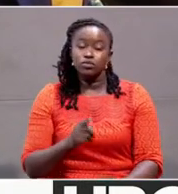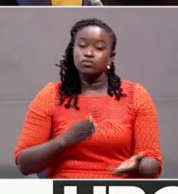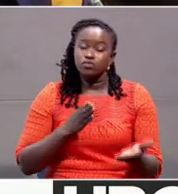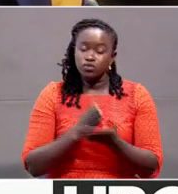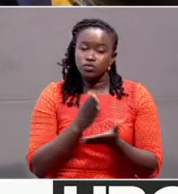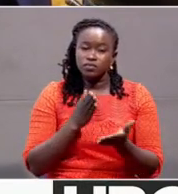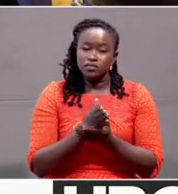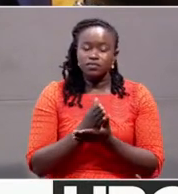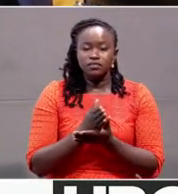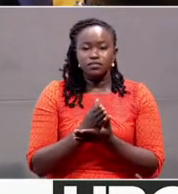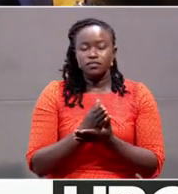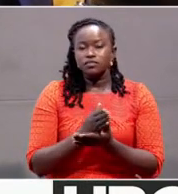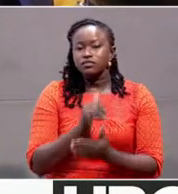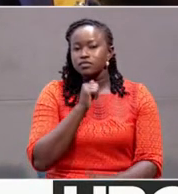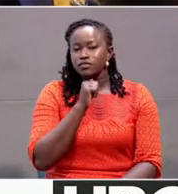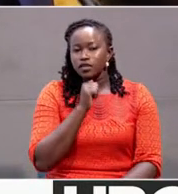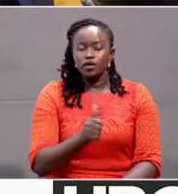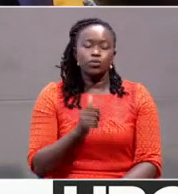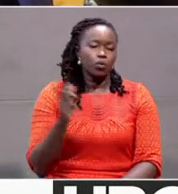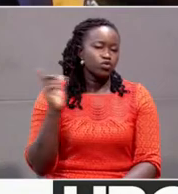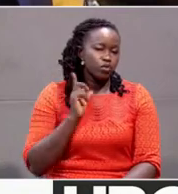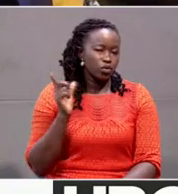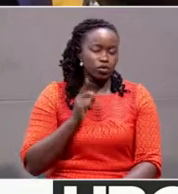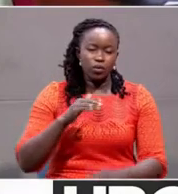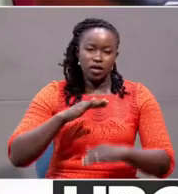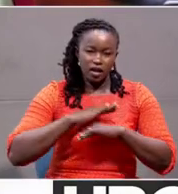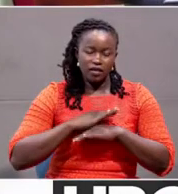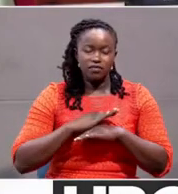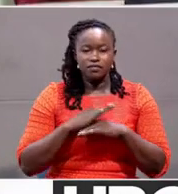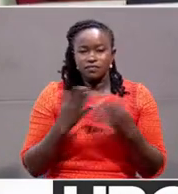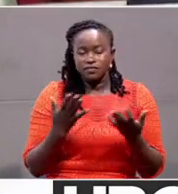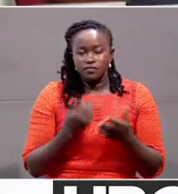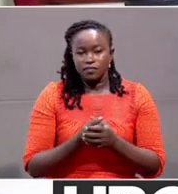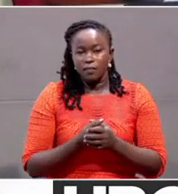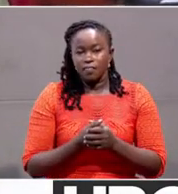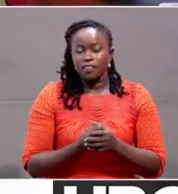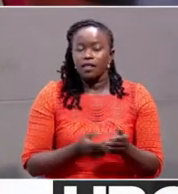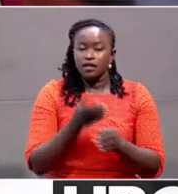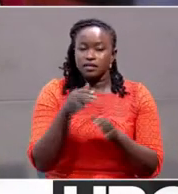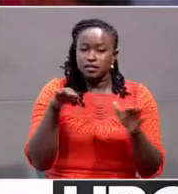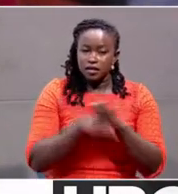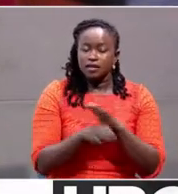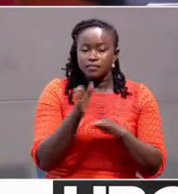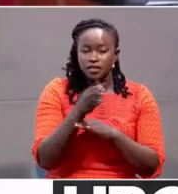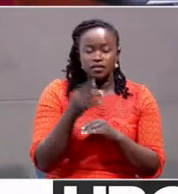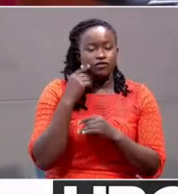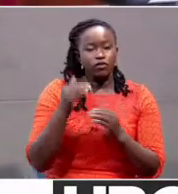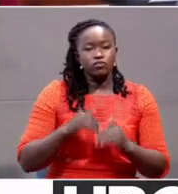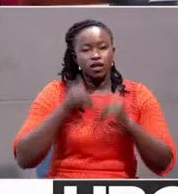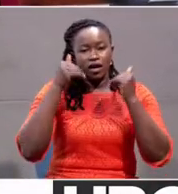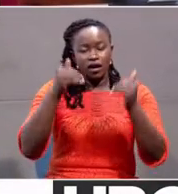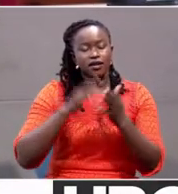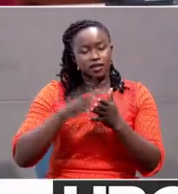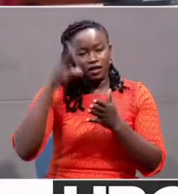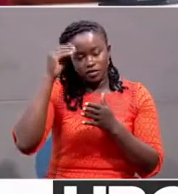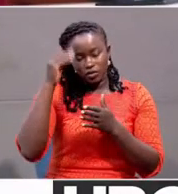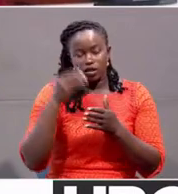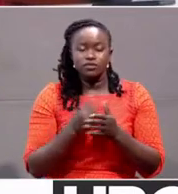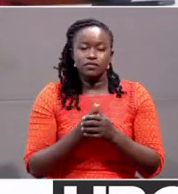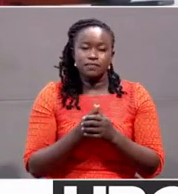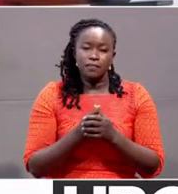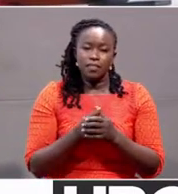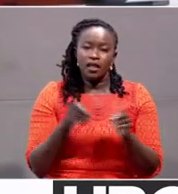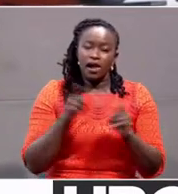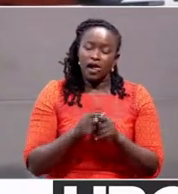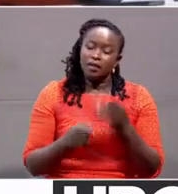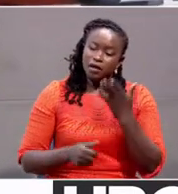really not logical enough, and unfortunately. The Minister of State for Higher Education, Dr. John Chrysostom Muyingo,